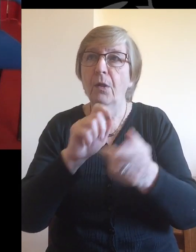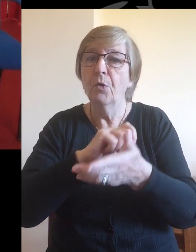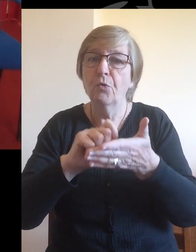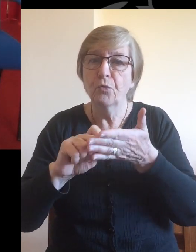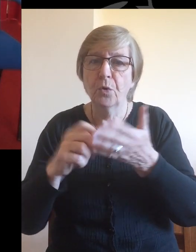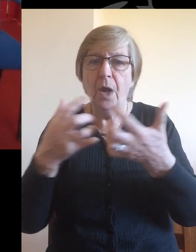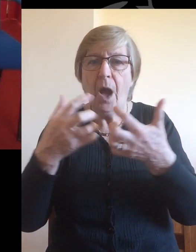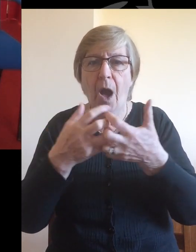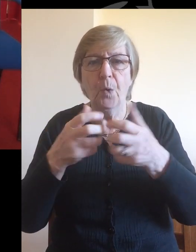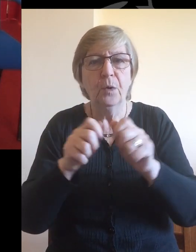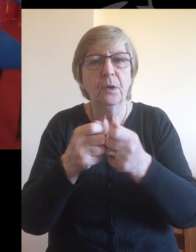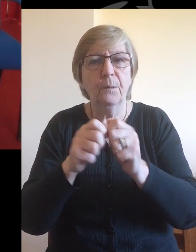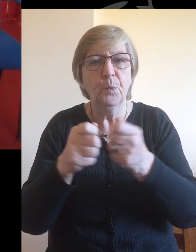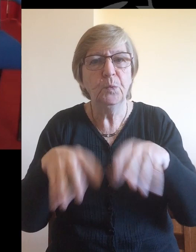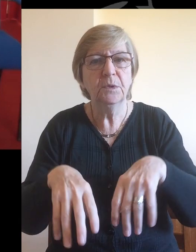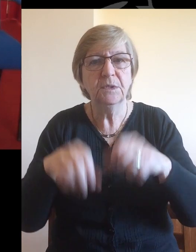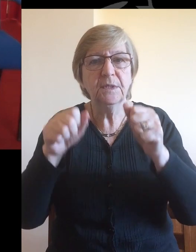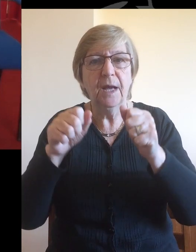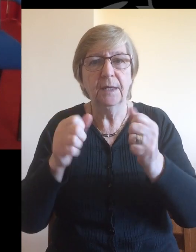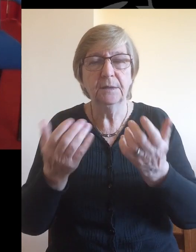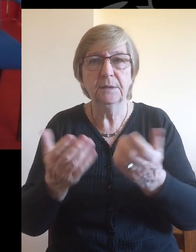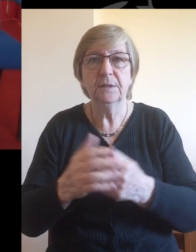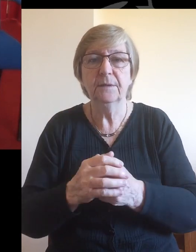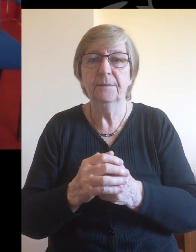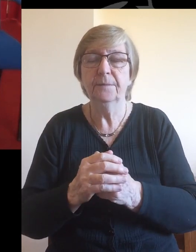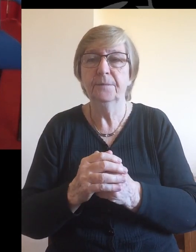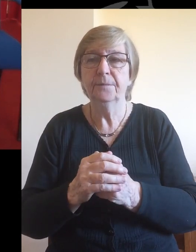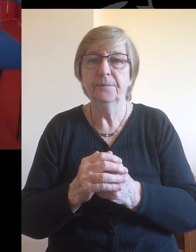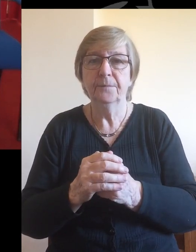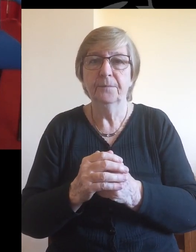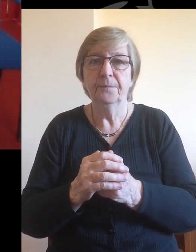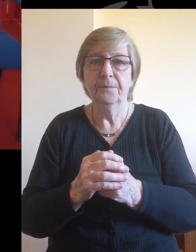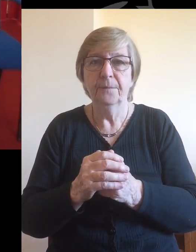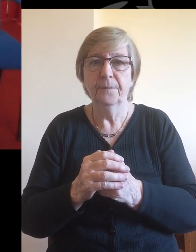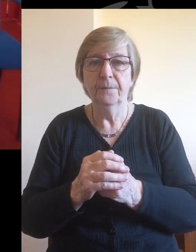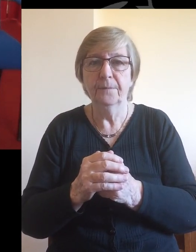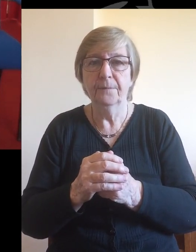the basis for gathering for the meal.